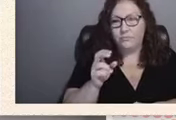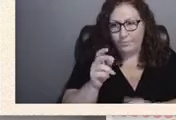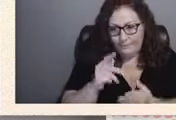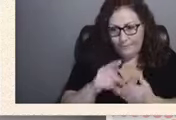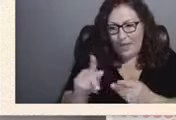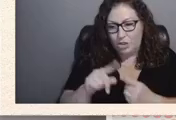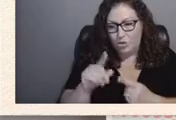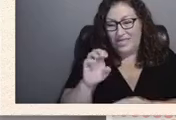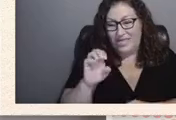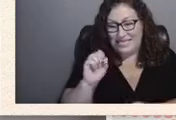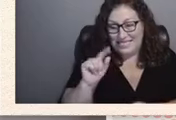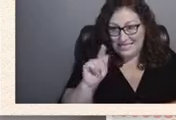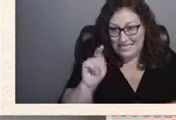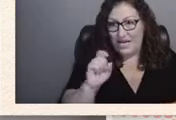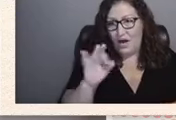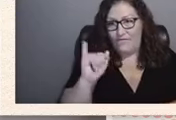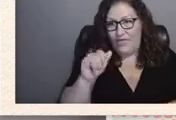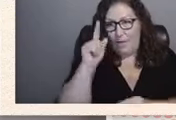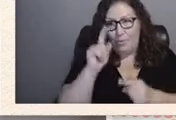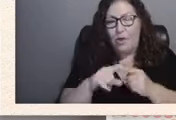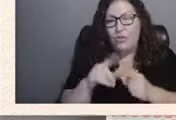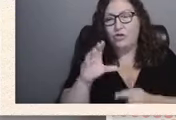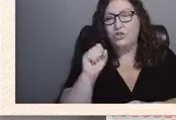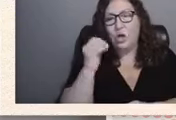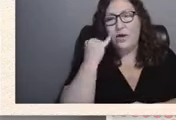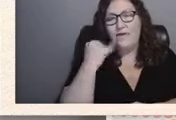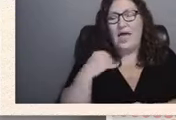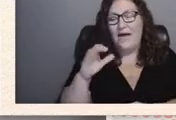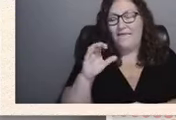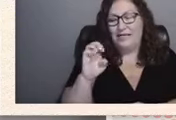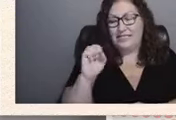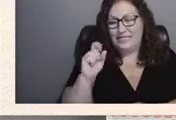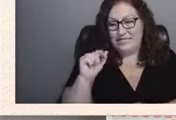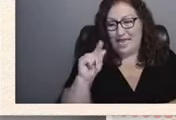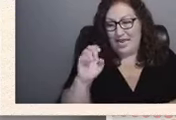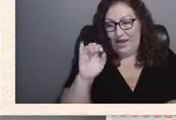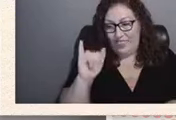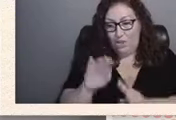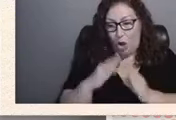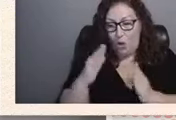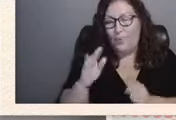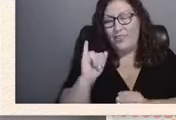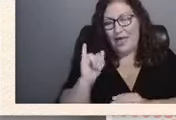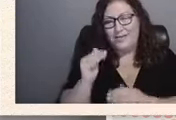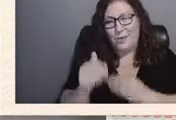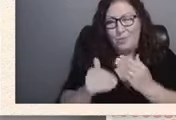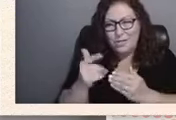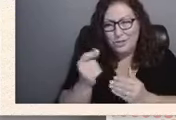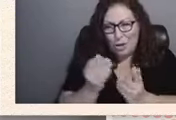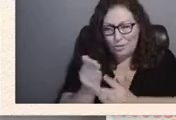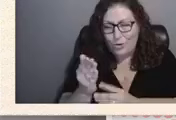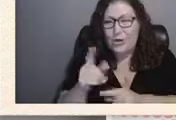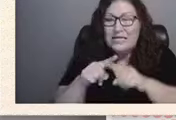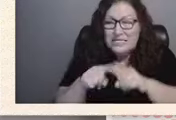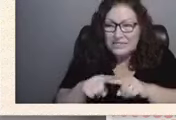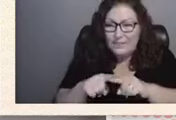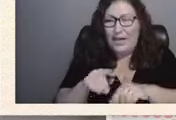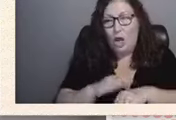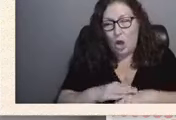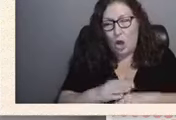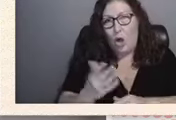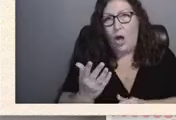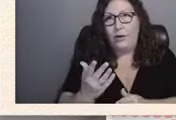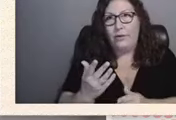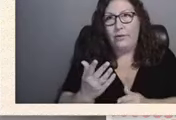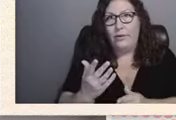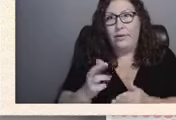so if the estate is open, there's usually a process to go through, but depending on the ramifications. So in